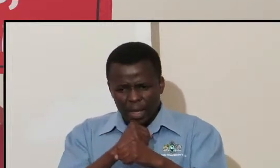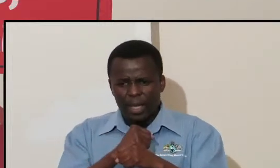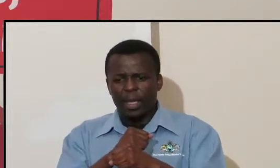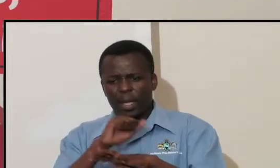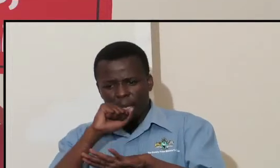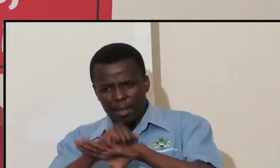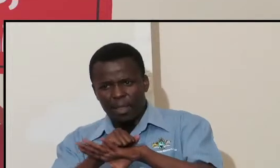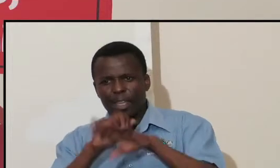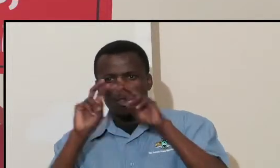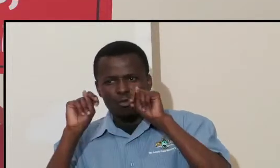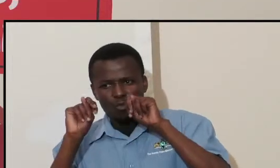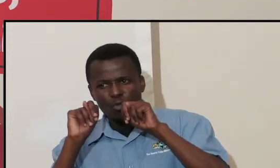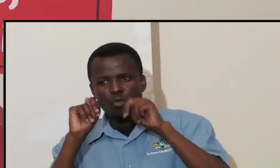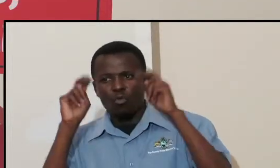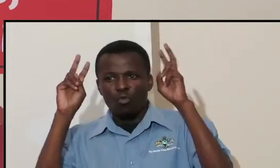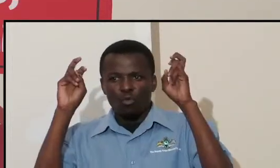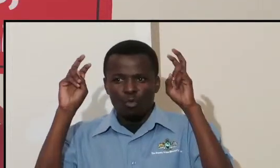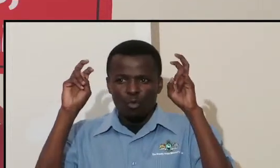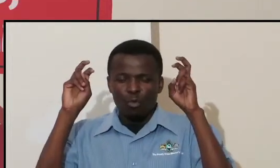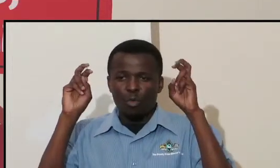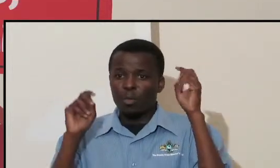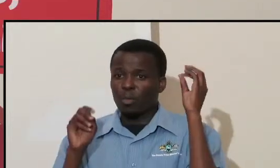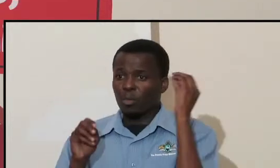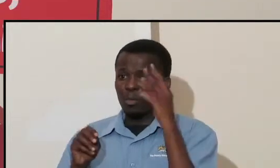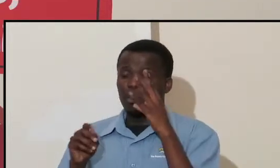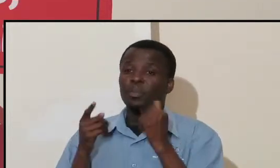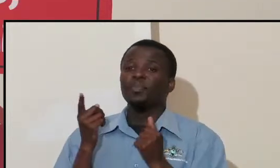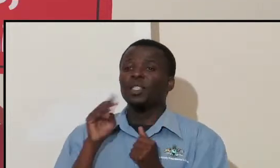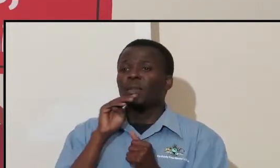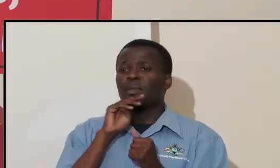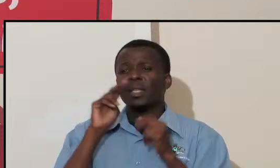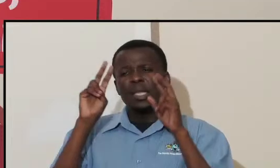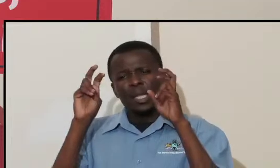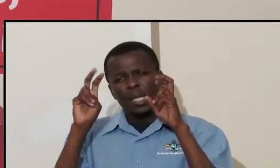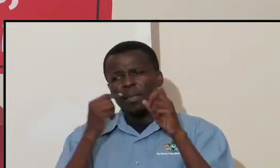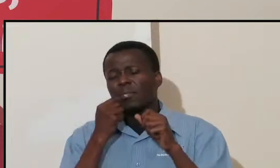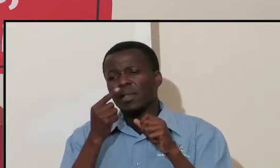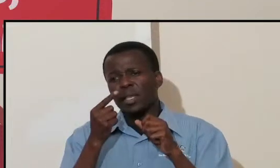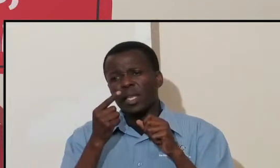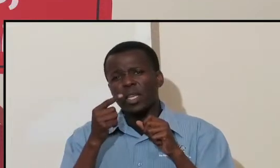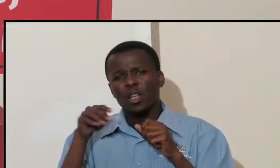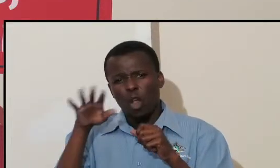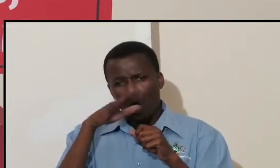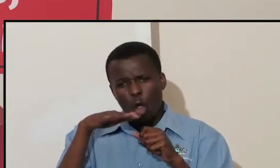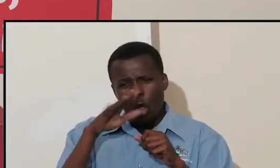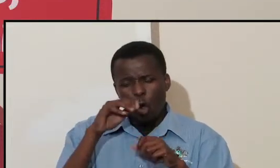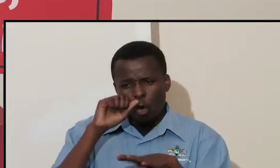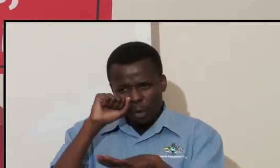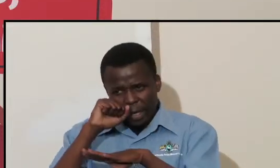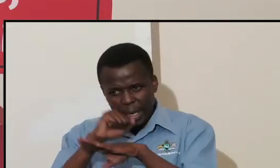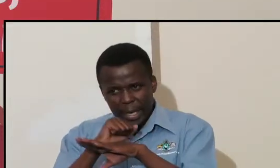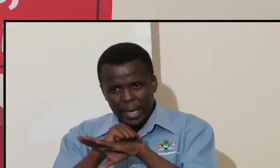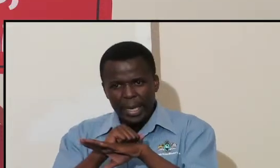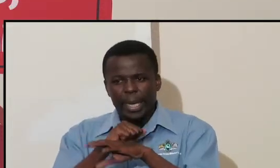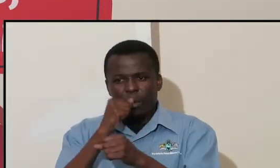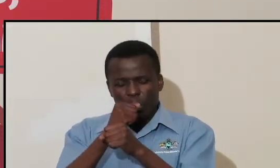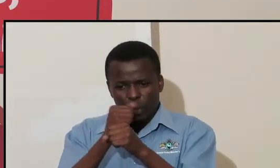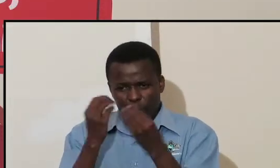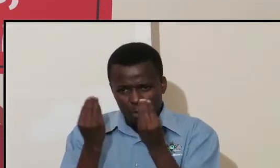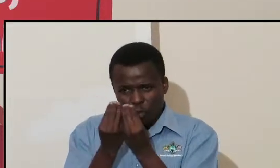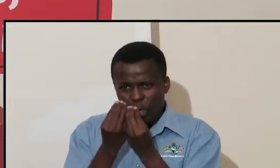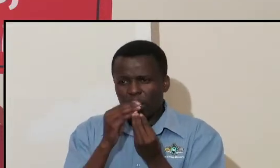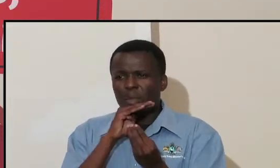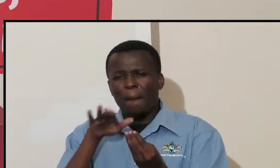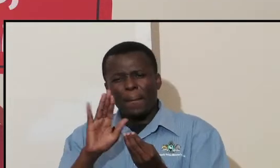think about what we are doing. Inzaba yethu sonke le we know, but we are looking at ending inequalities, we are looking at